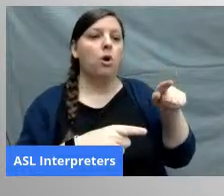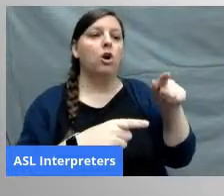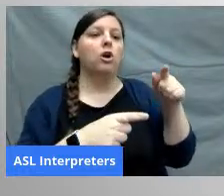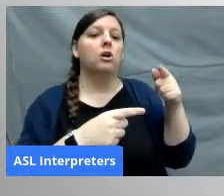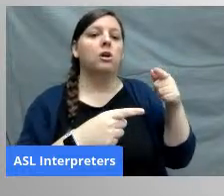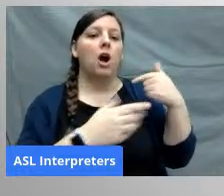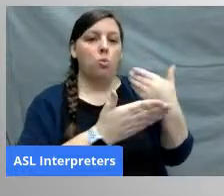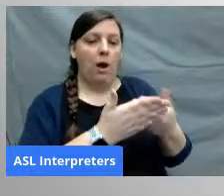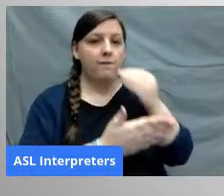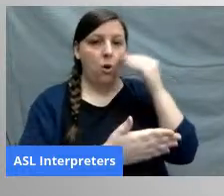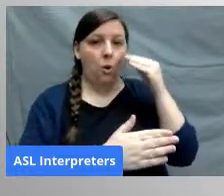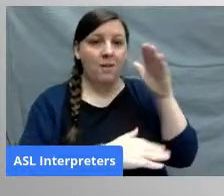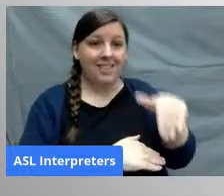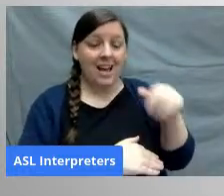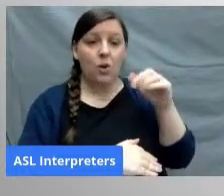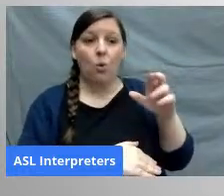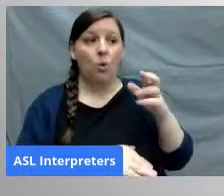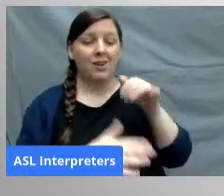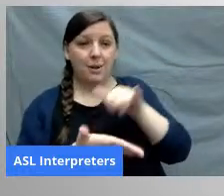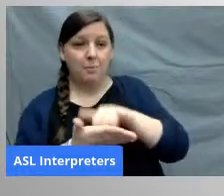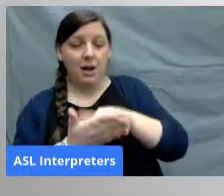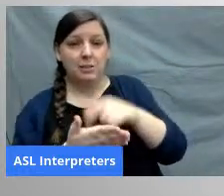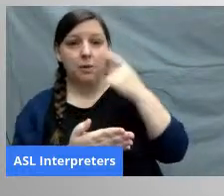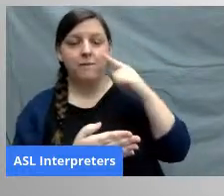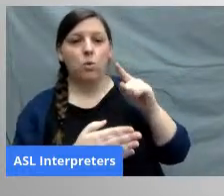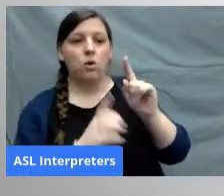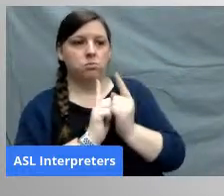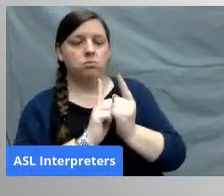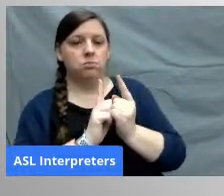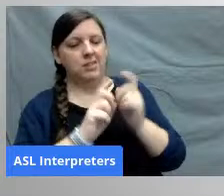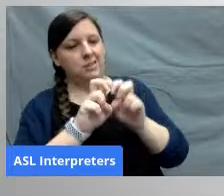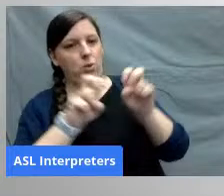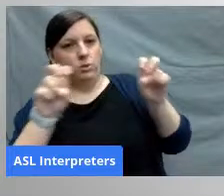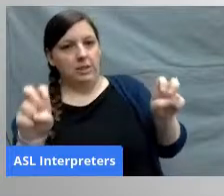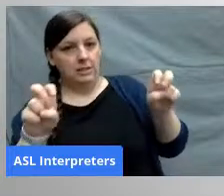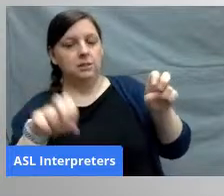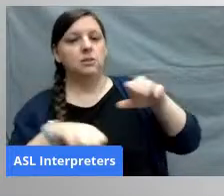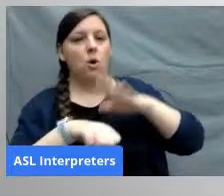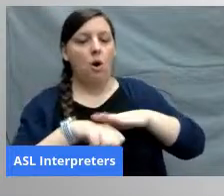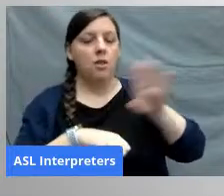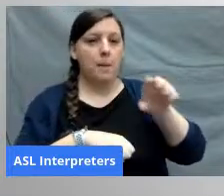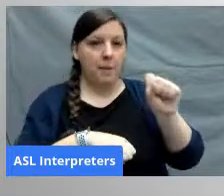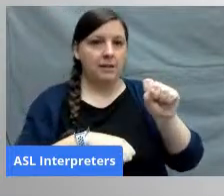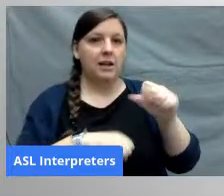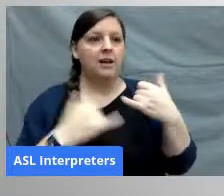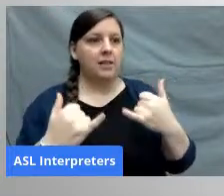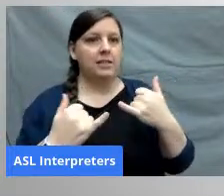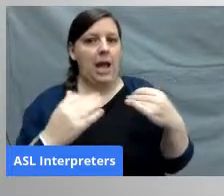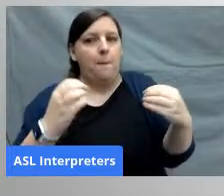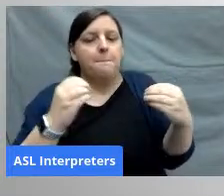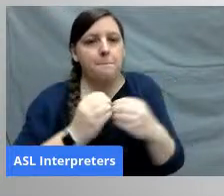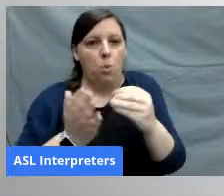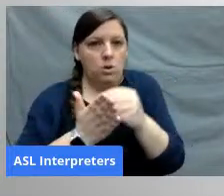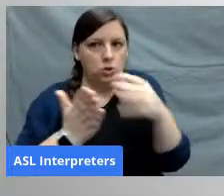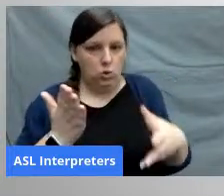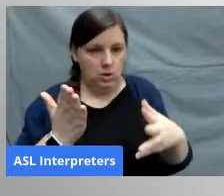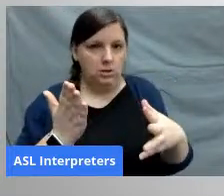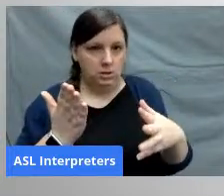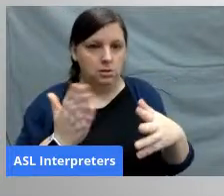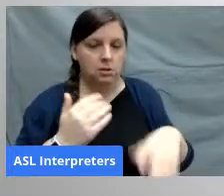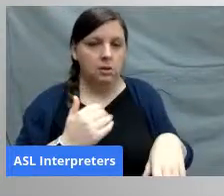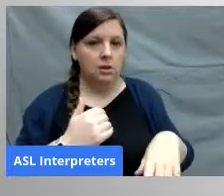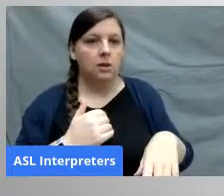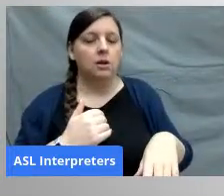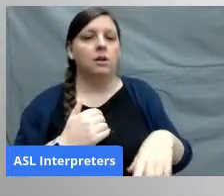on those buses that are now 48 students compared to 72. And so what our transportation and operations have